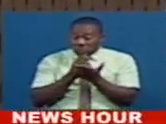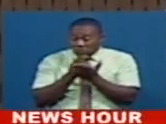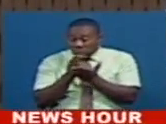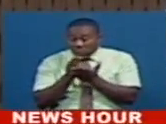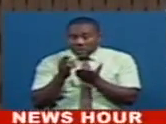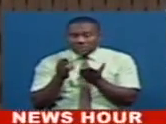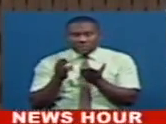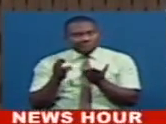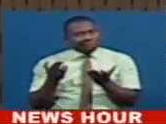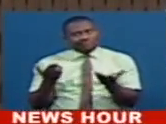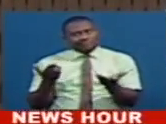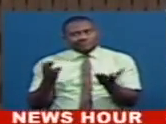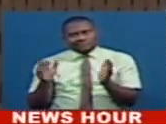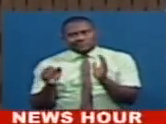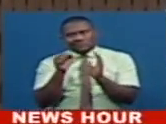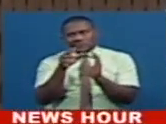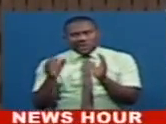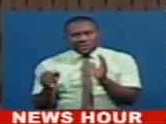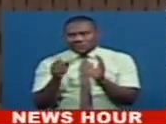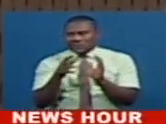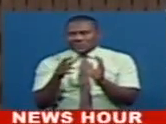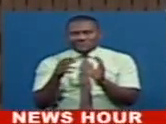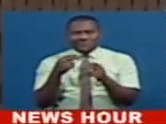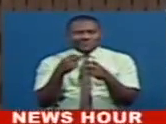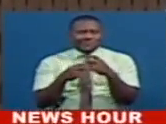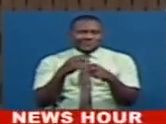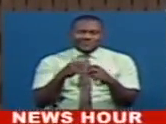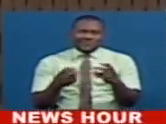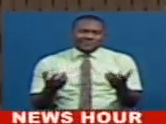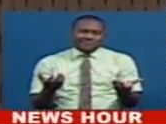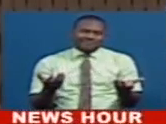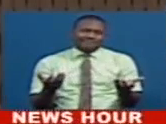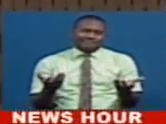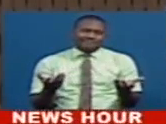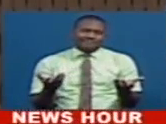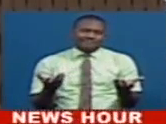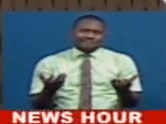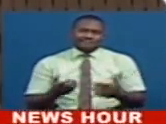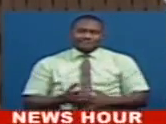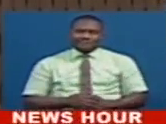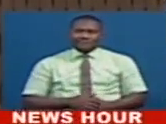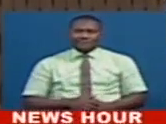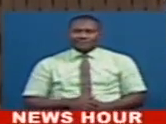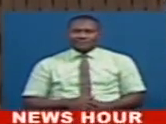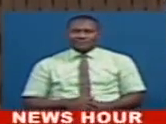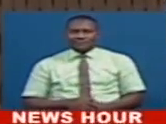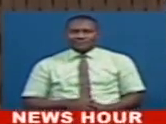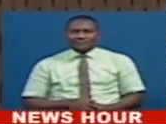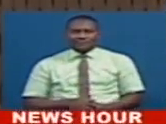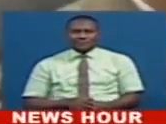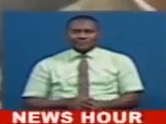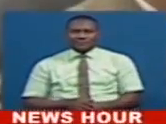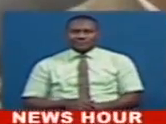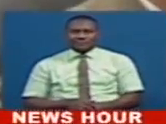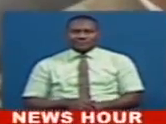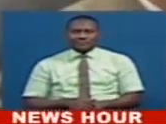and integrity, I dare say that the outcome may be more disastrous than what we are